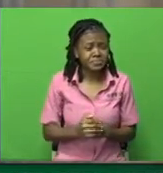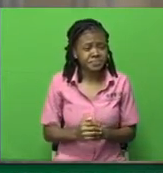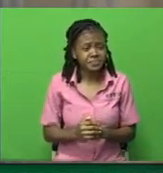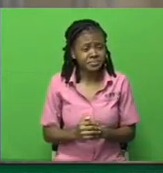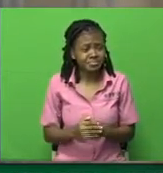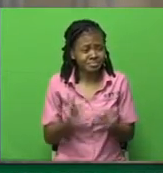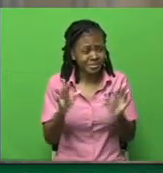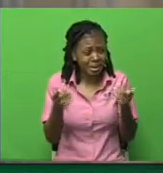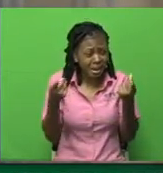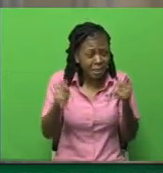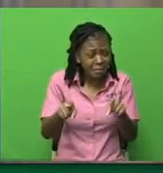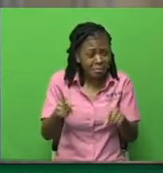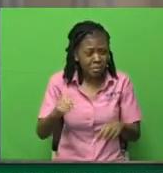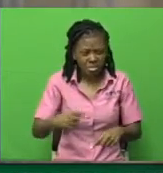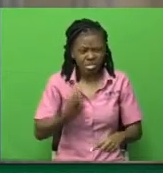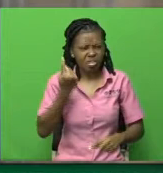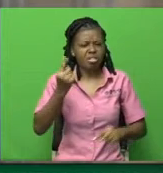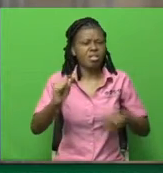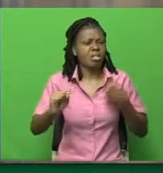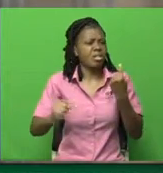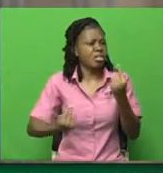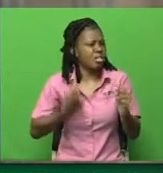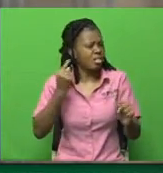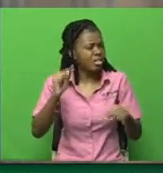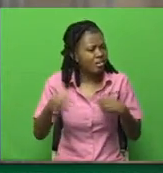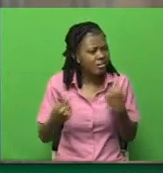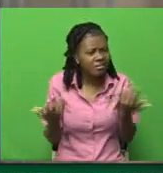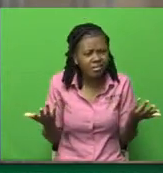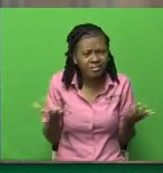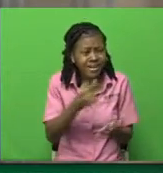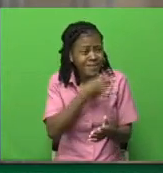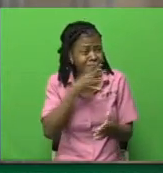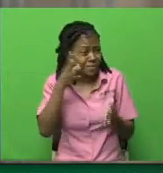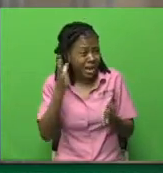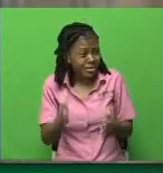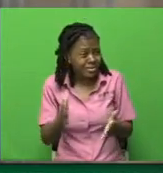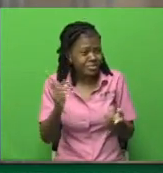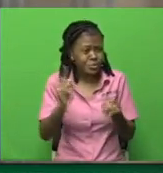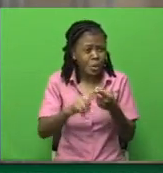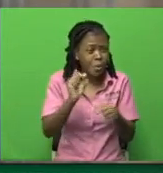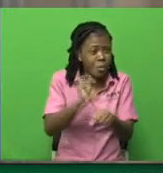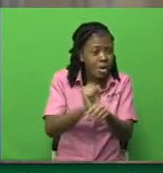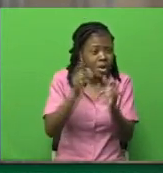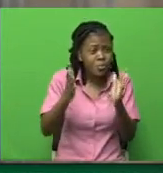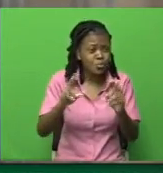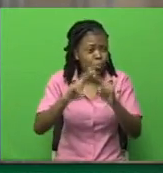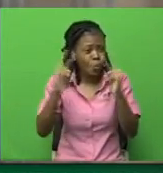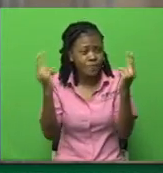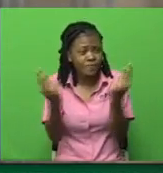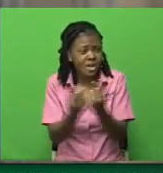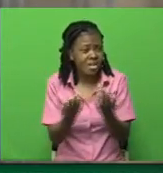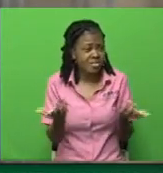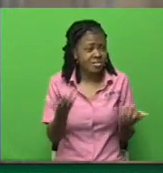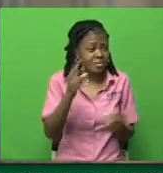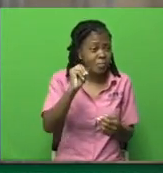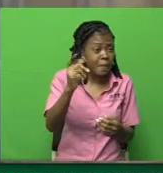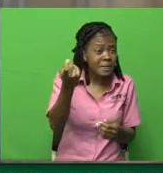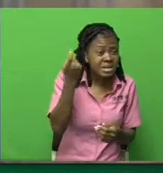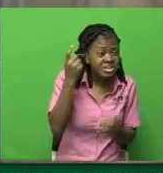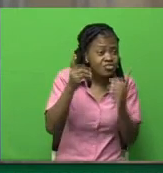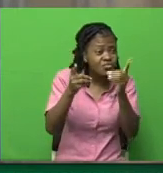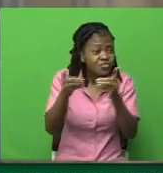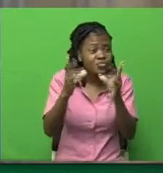this budget's Roth Farmers trade unions Maxi taxi operators petrol dealers